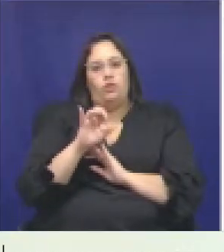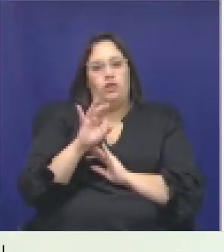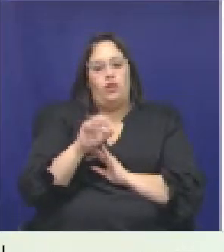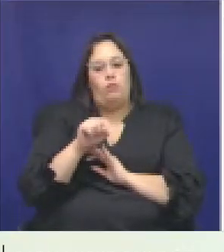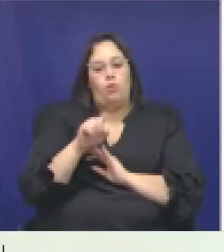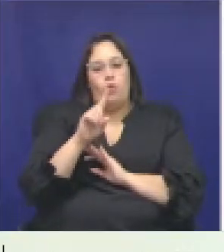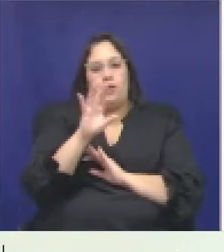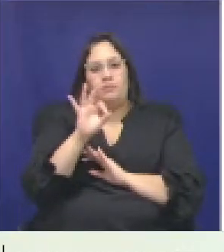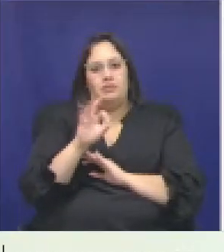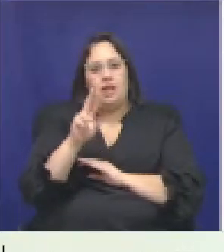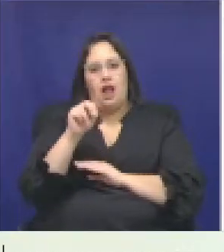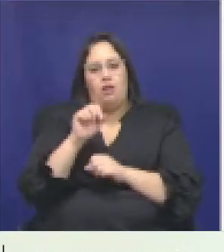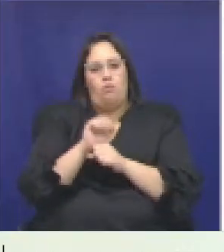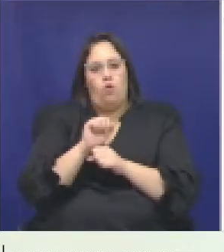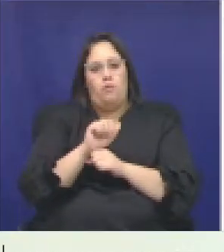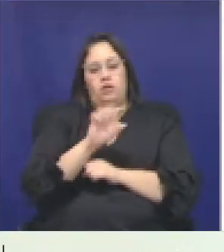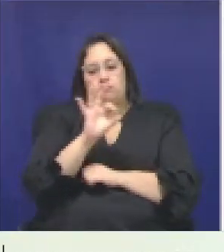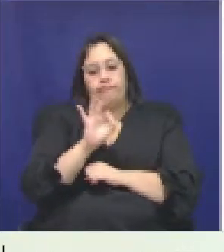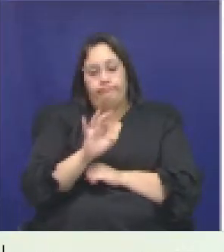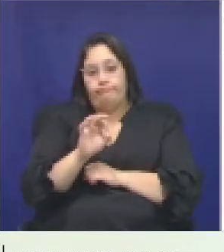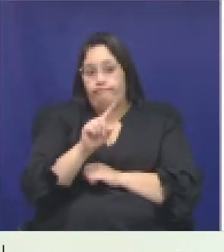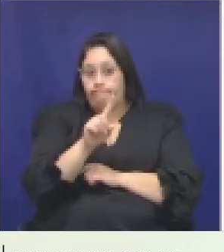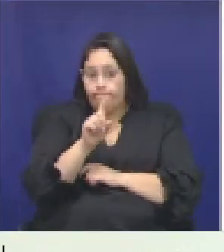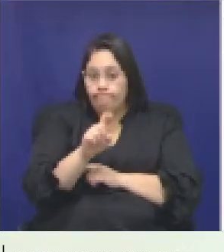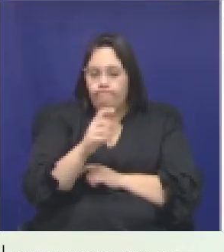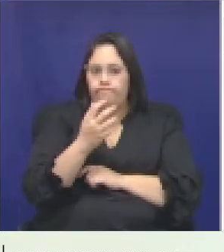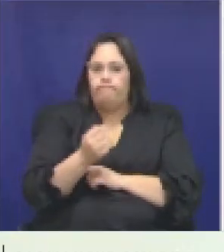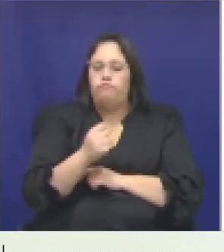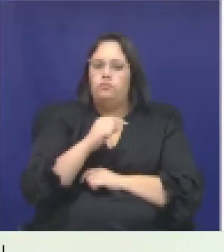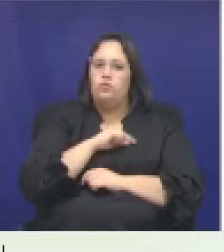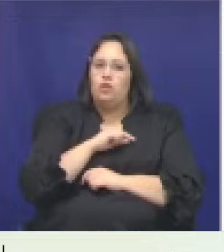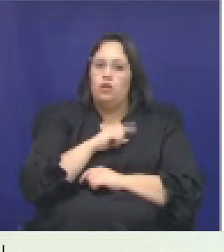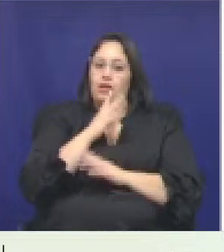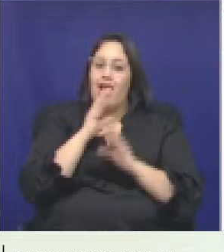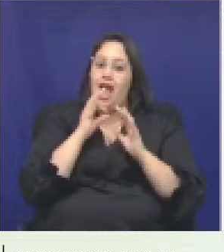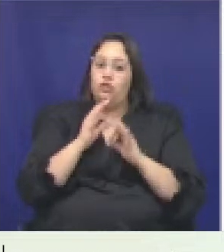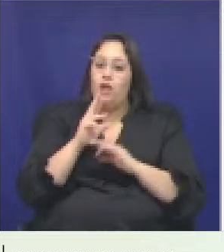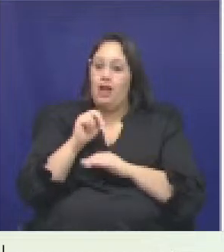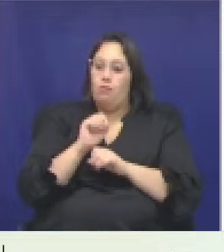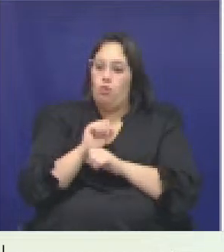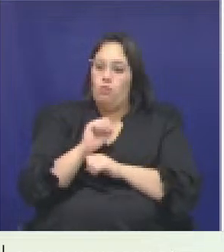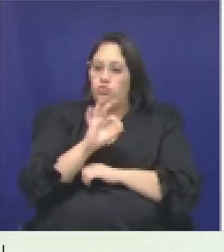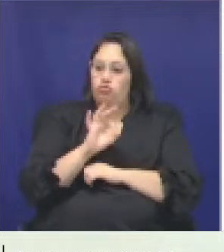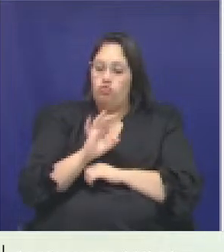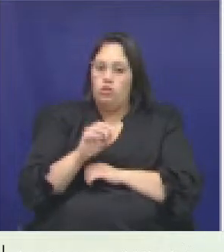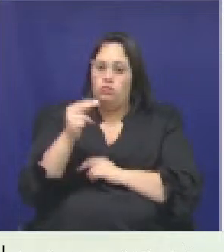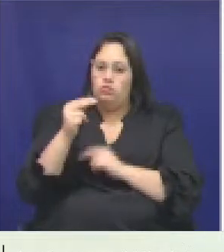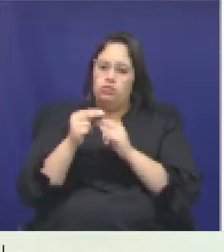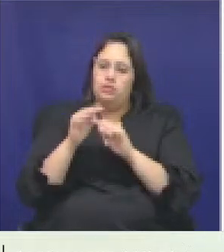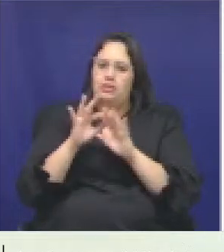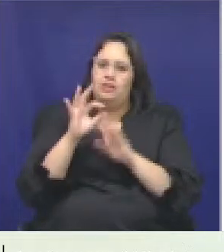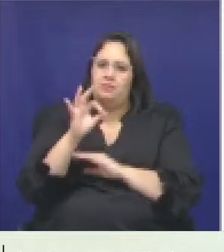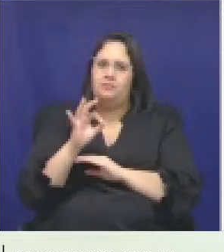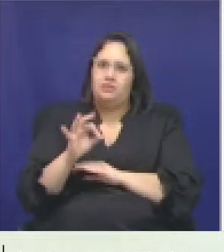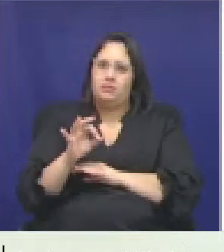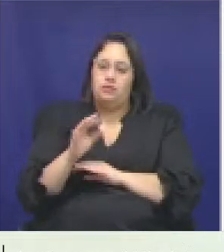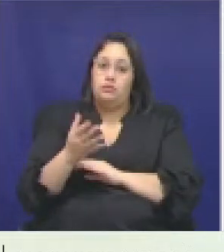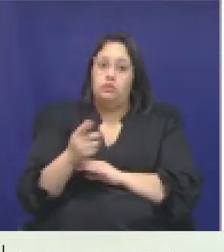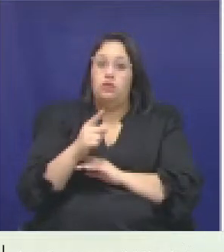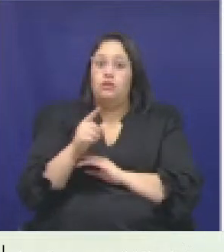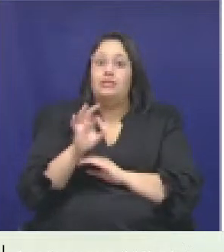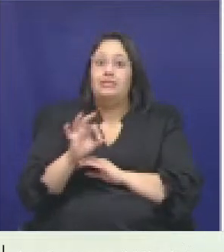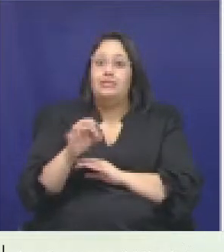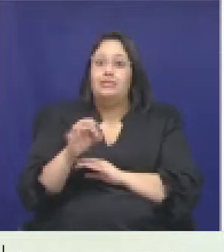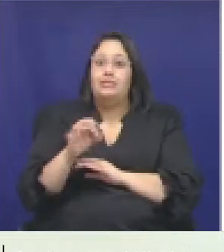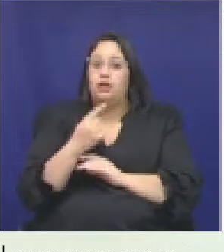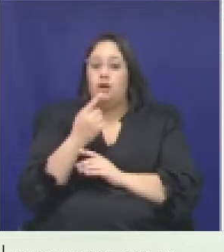43.1% unemployment rate is questionable. And the actual unemployment rate is supposedly closer to 10%. This is said